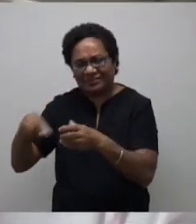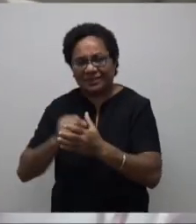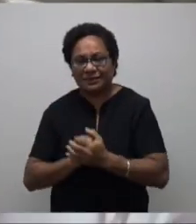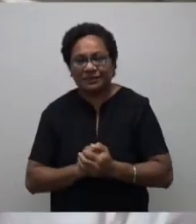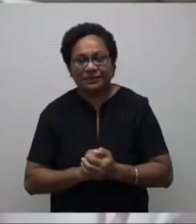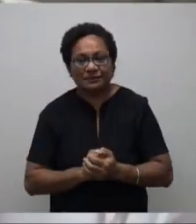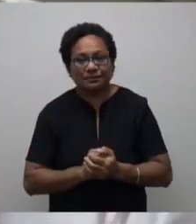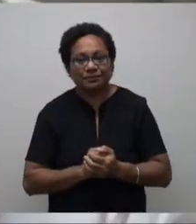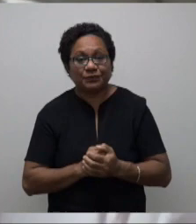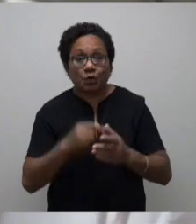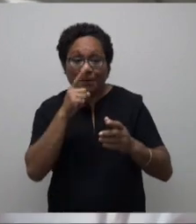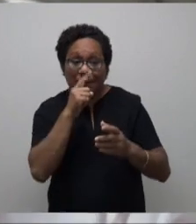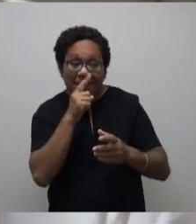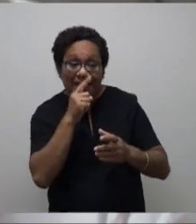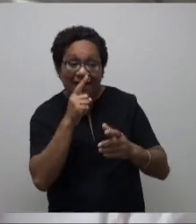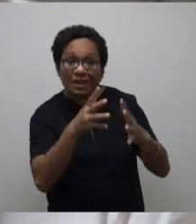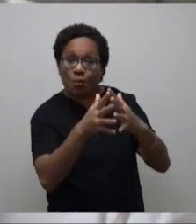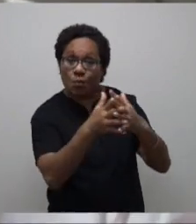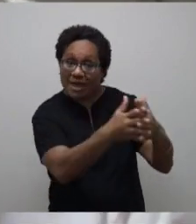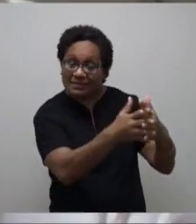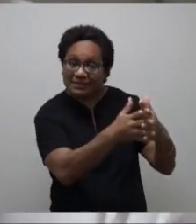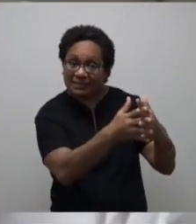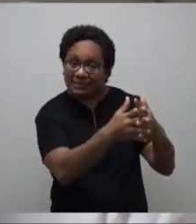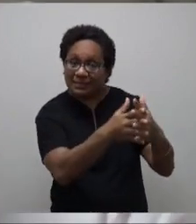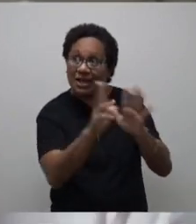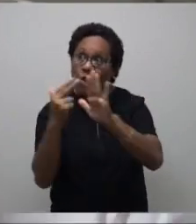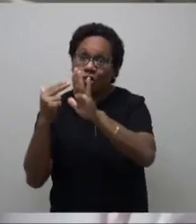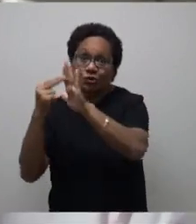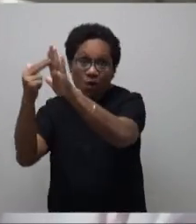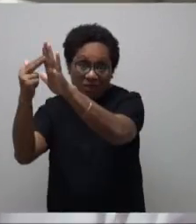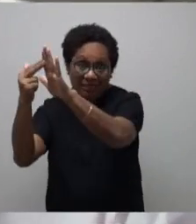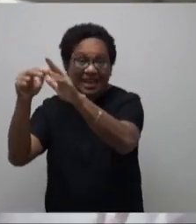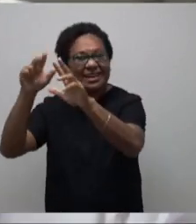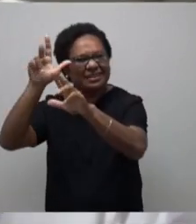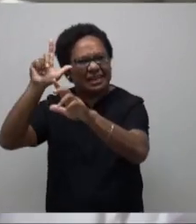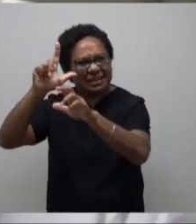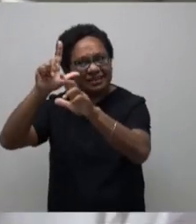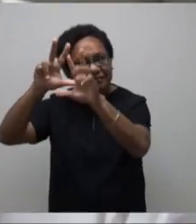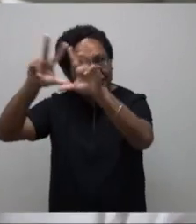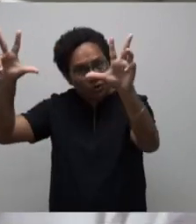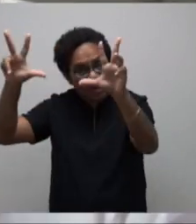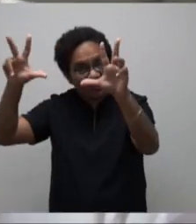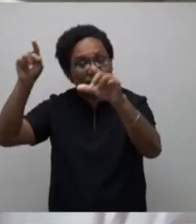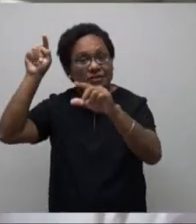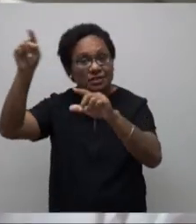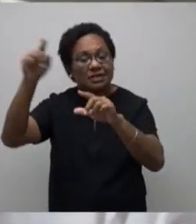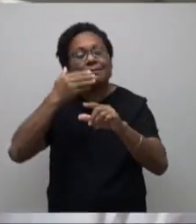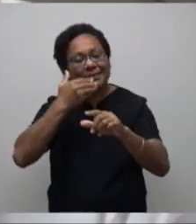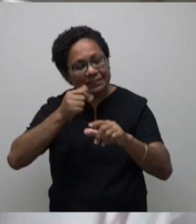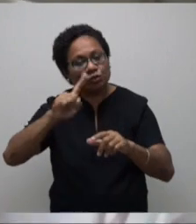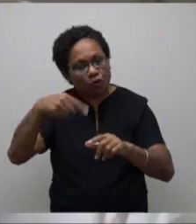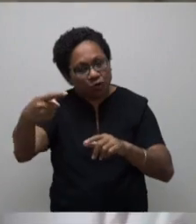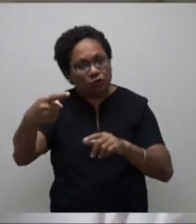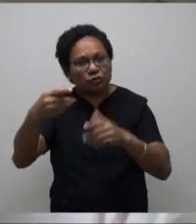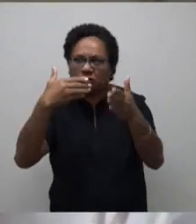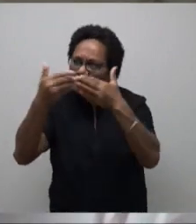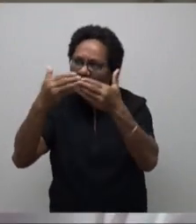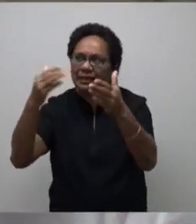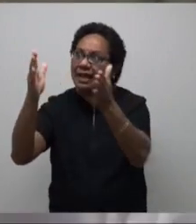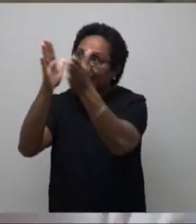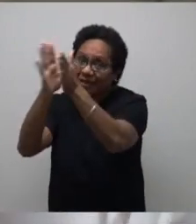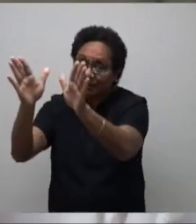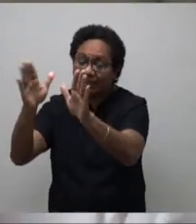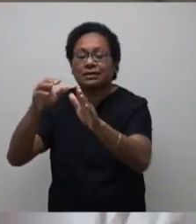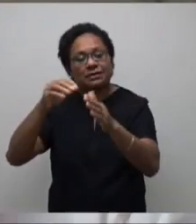Fijians in the West and in the North and everywhere in Fiji must continue with COVID-safe measures. It is therefore